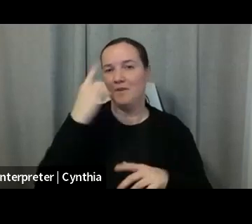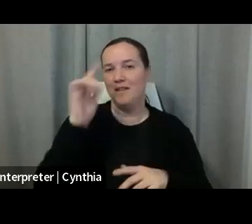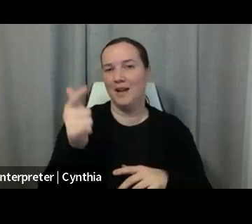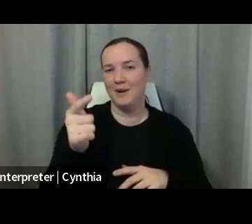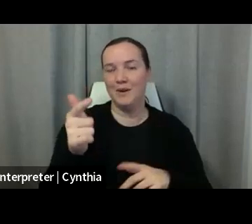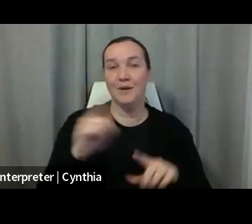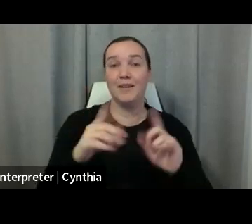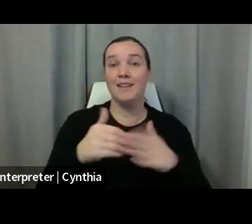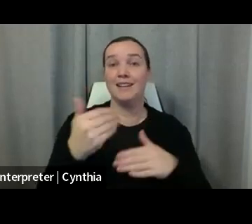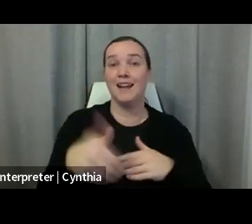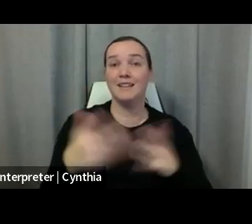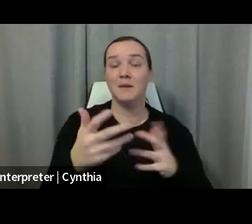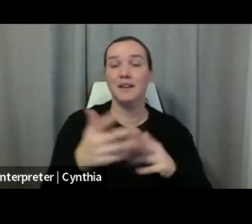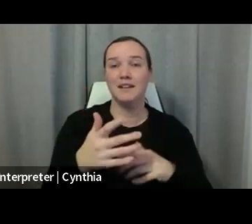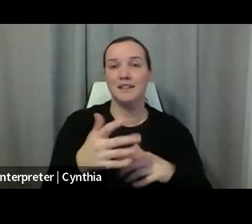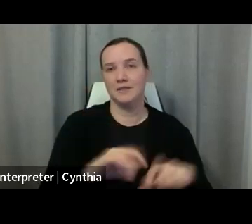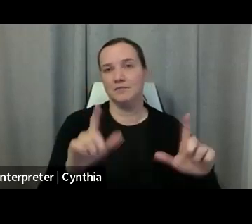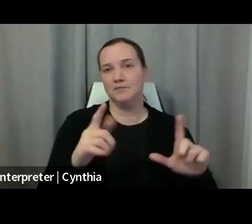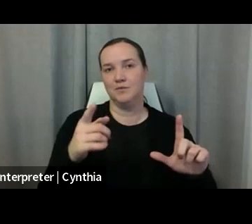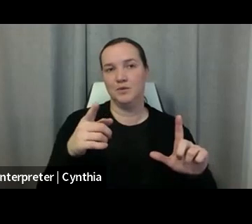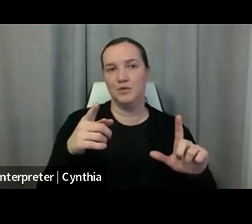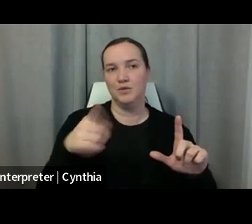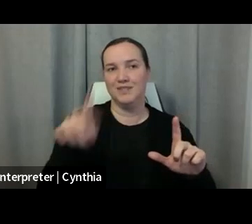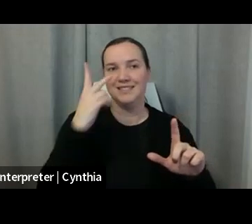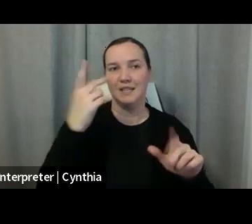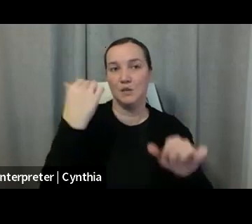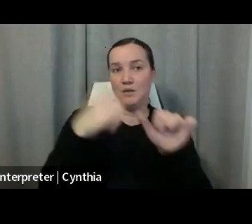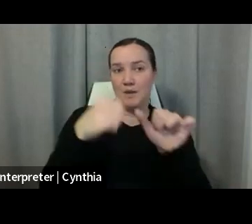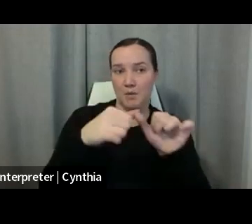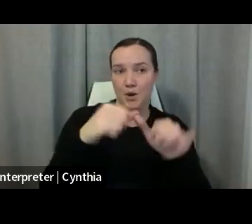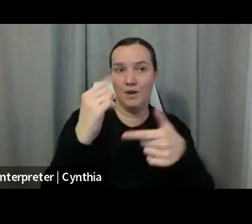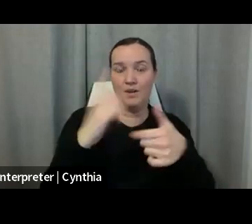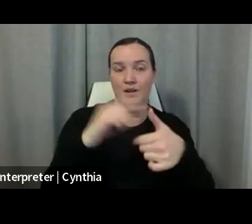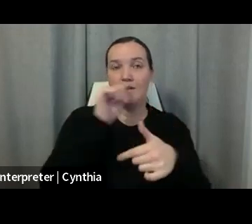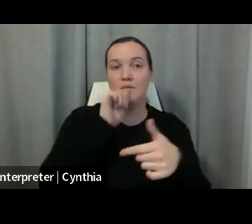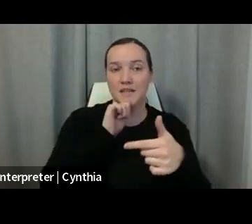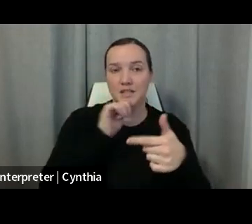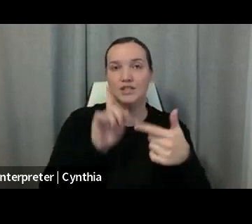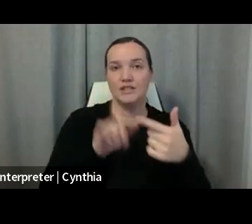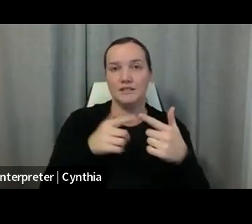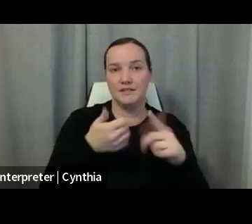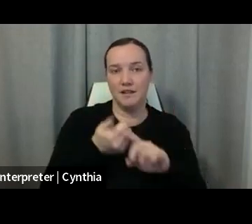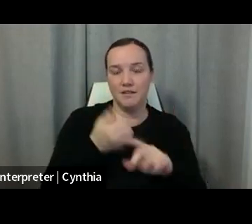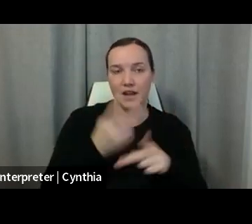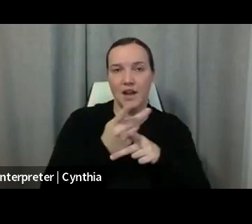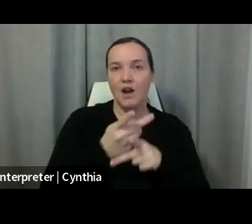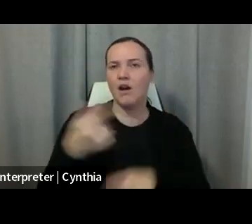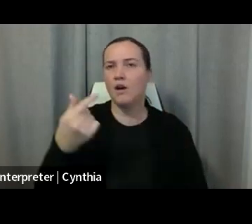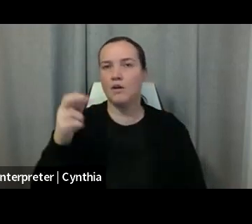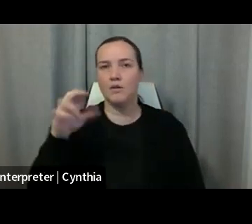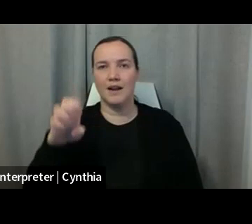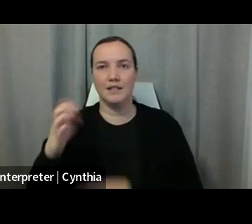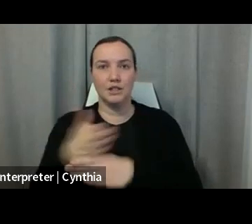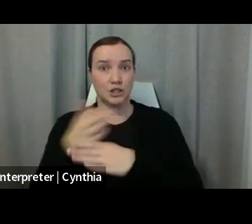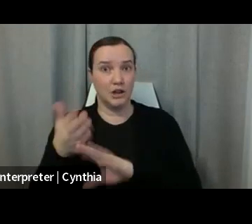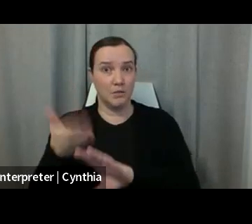get you to this next one. So here you can see things to remember. So your own patience with yourself, which we're saying. I like what Grace shared earlier with